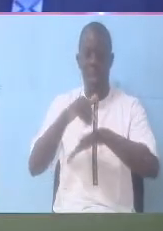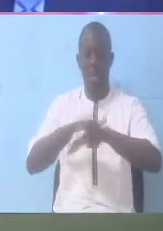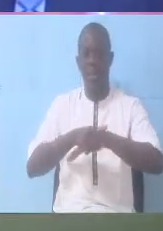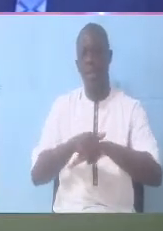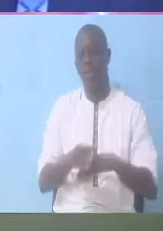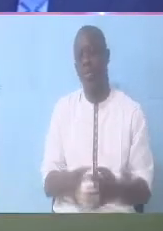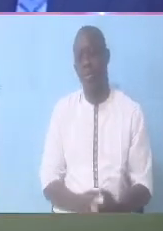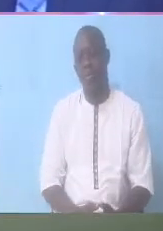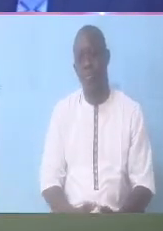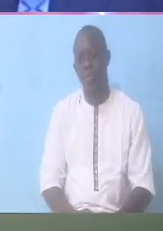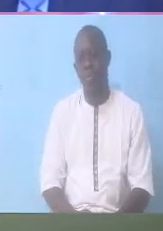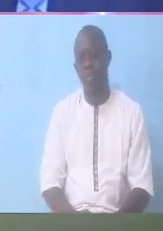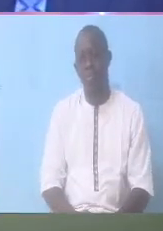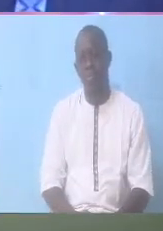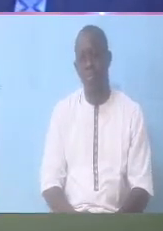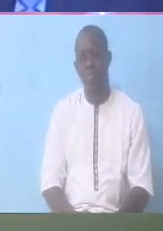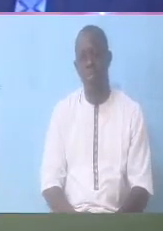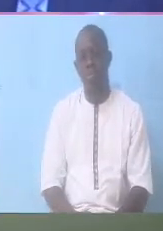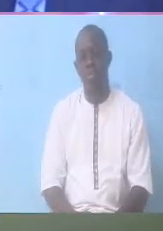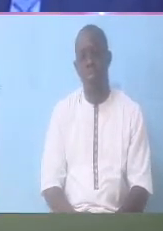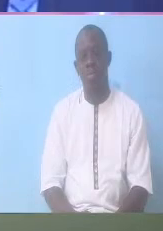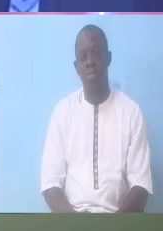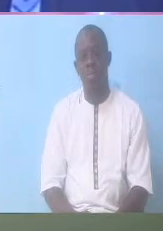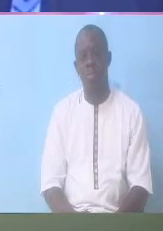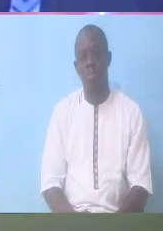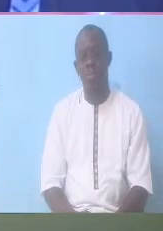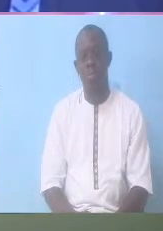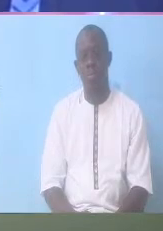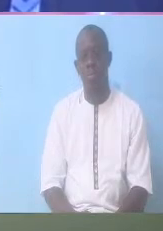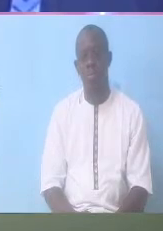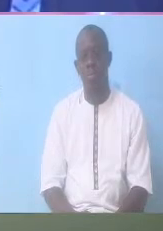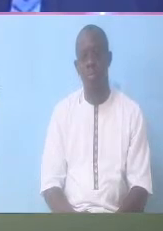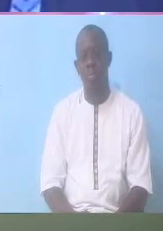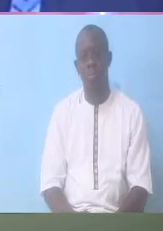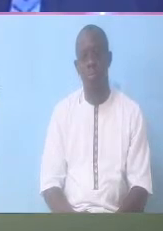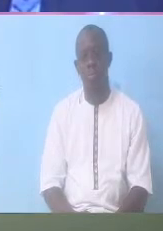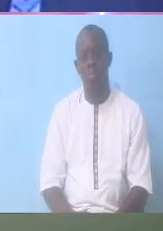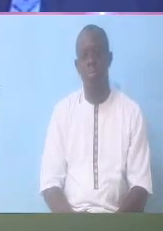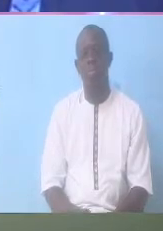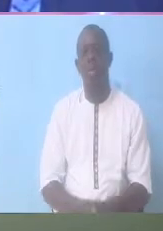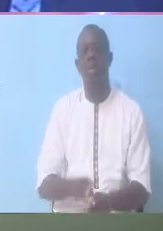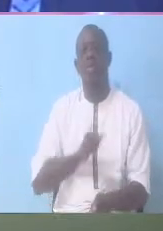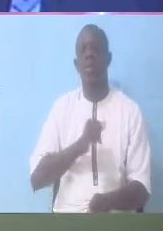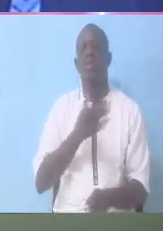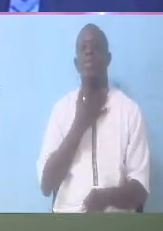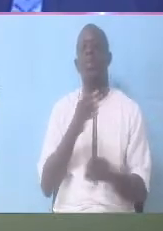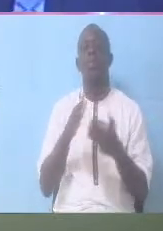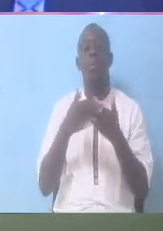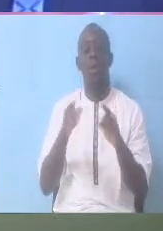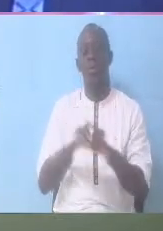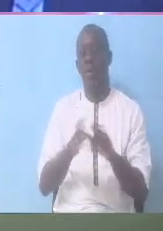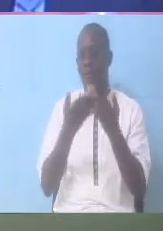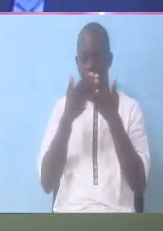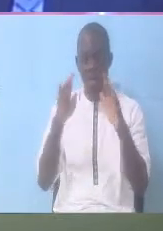roban ka fa nge kalolu filile. That simply means we have done with them or we have destroyed them.